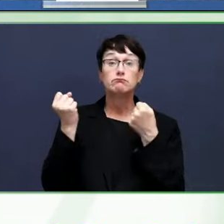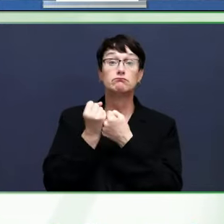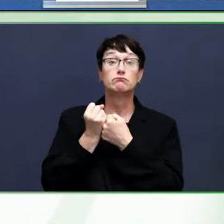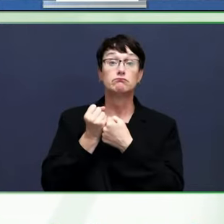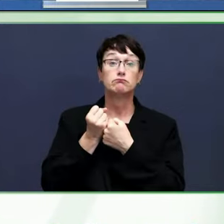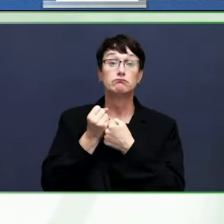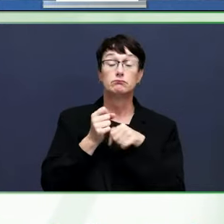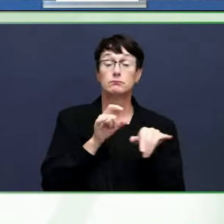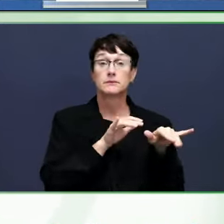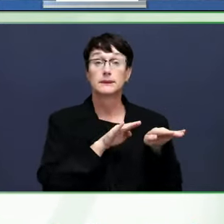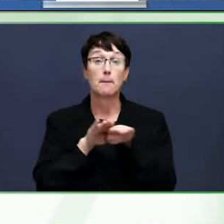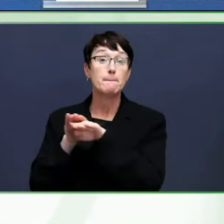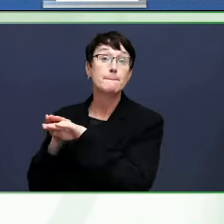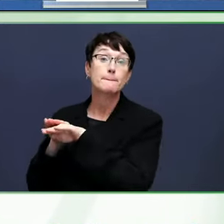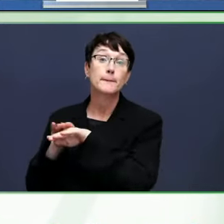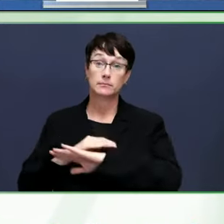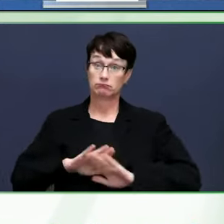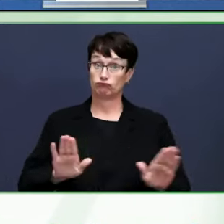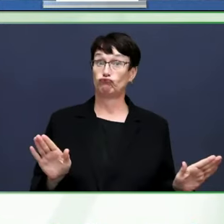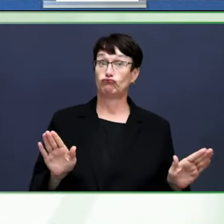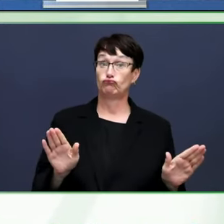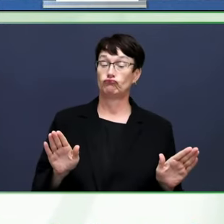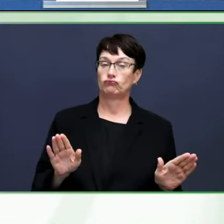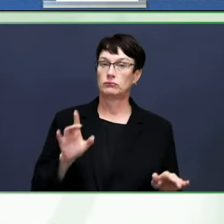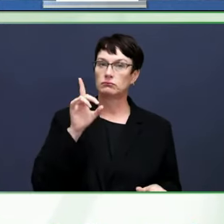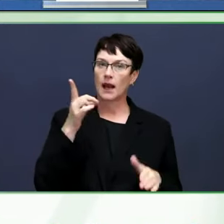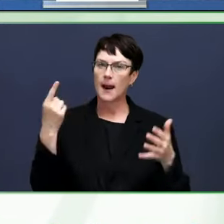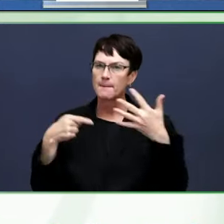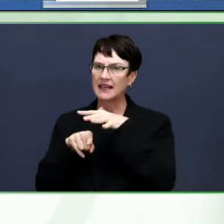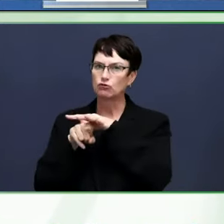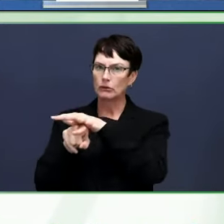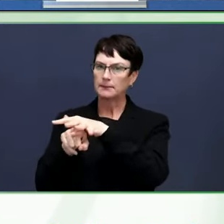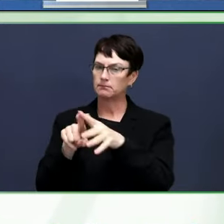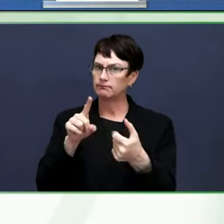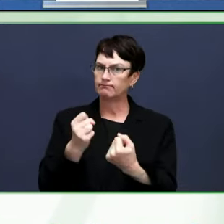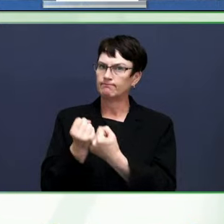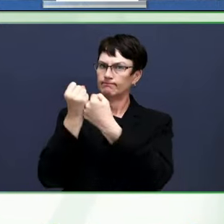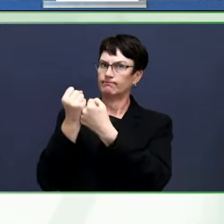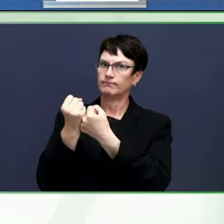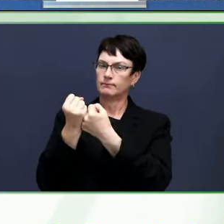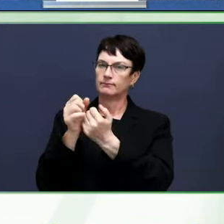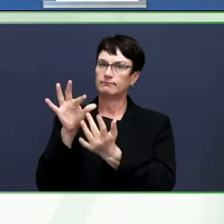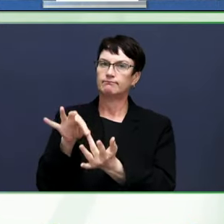the support at all in mainstream classroom. Because what I talk about now is